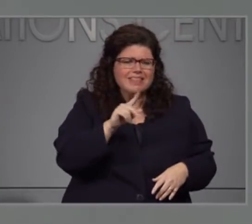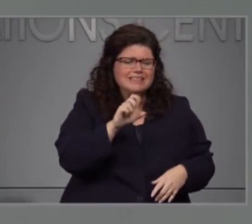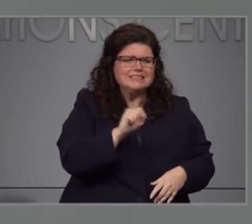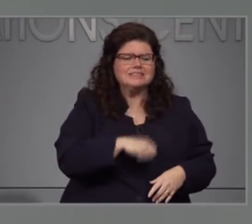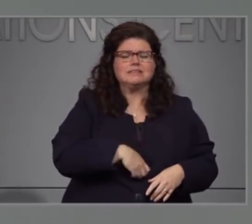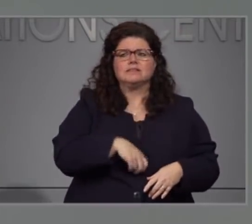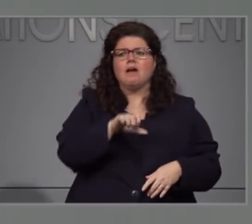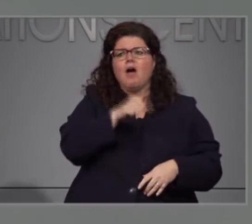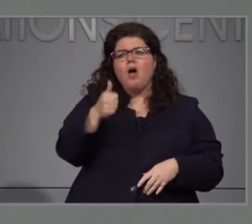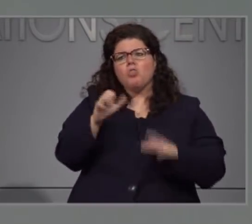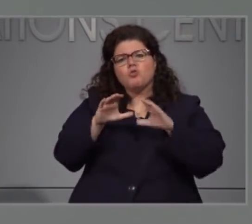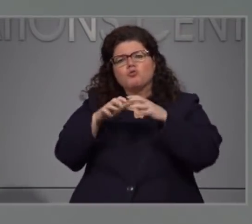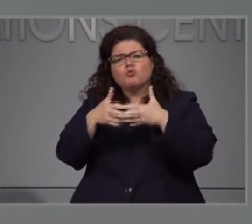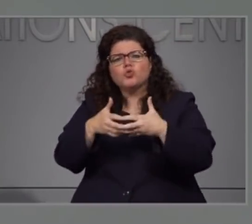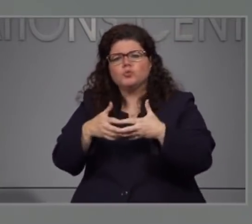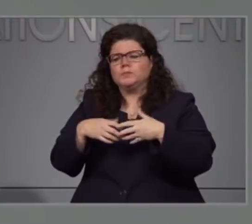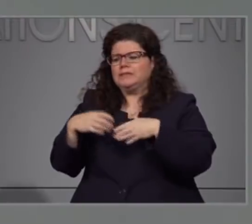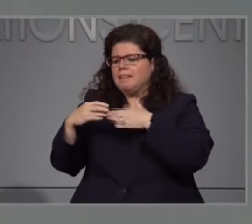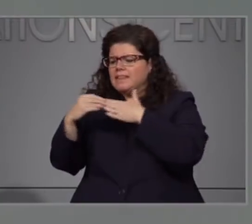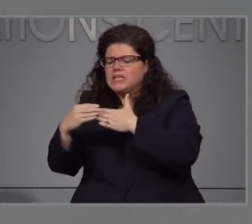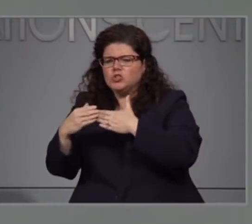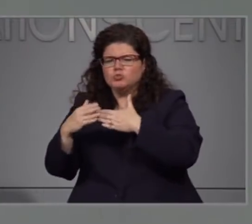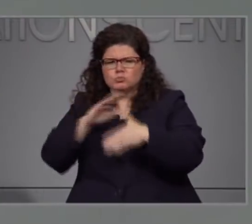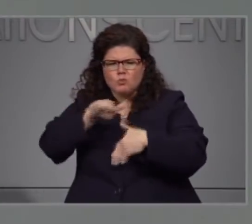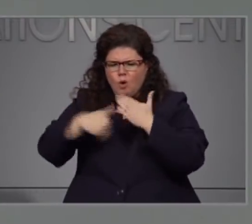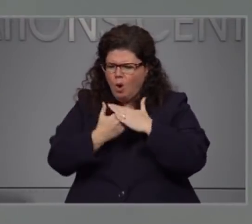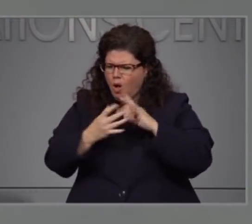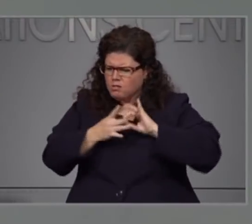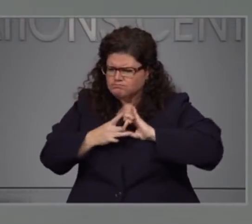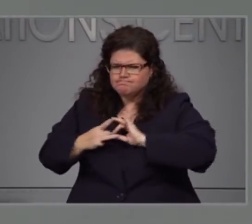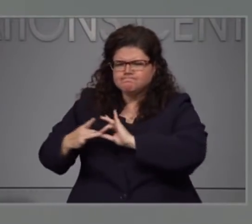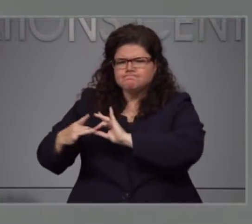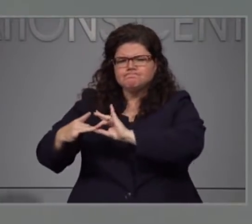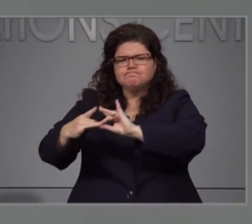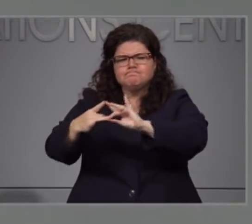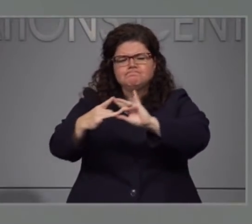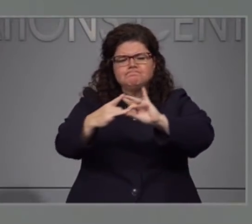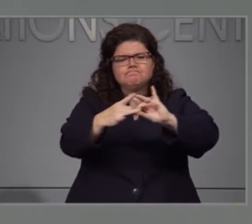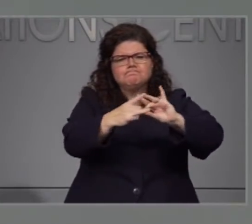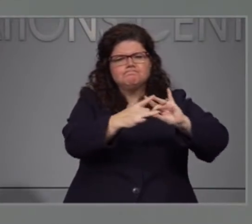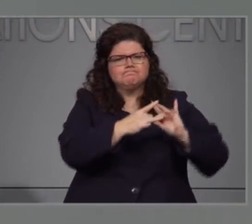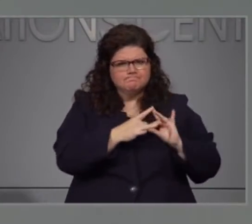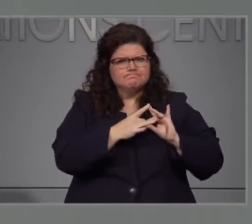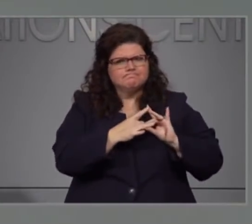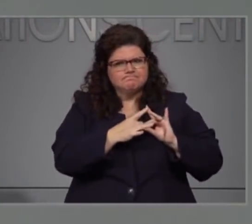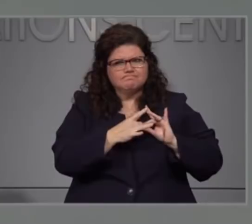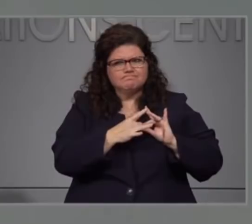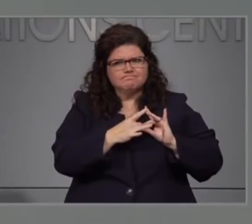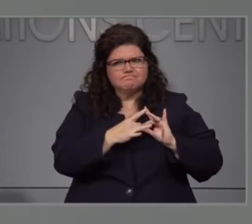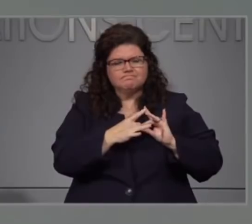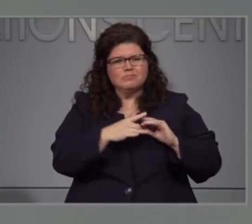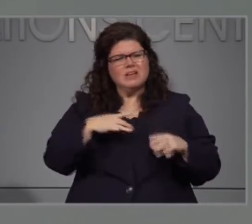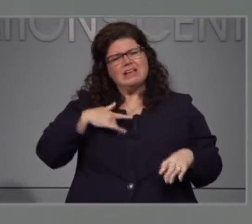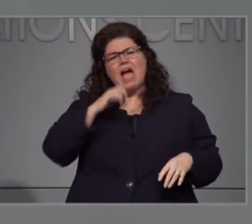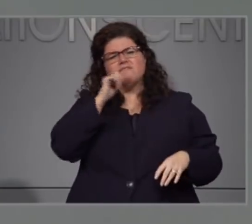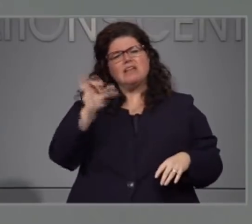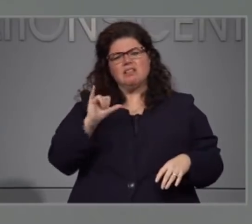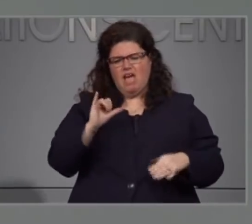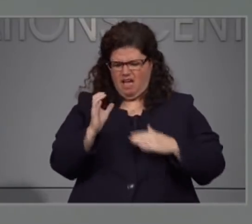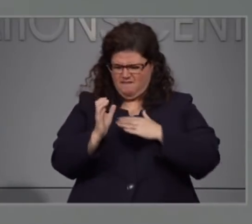other community leaders, that we can join forces and not make this something that we feel we have to